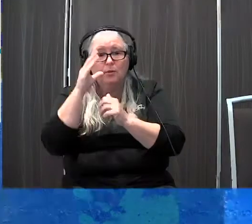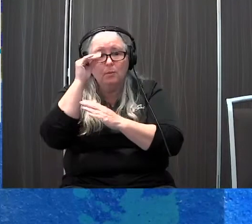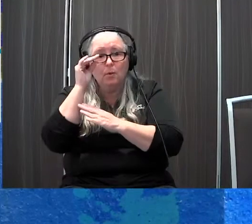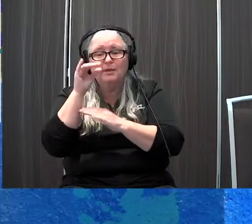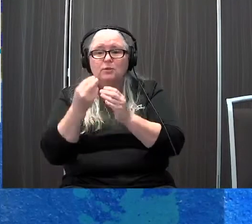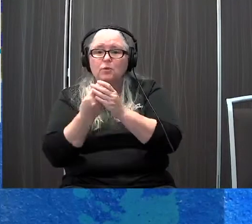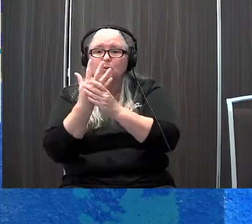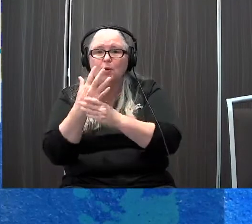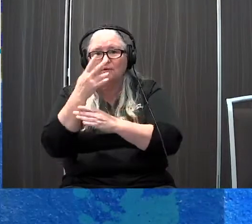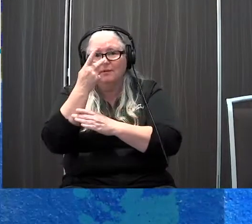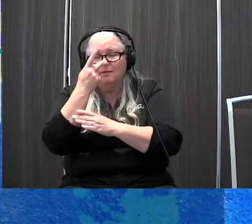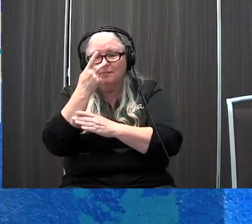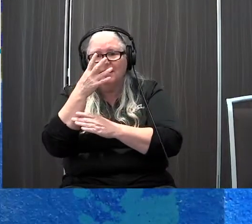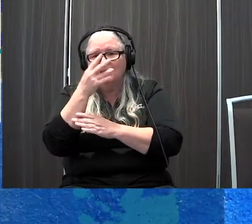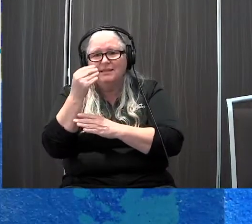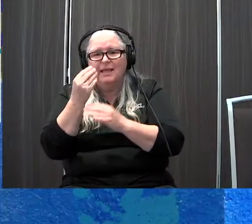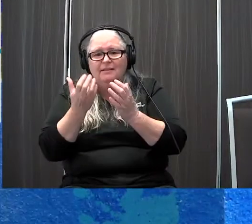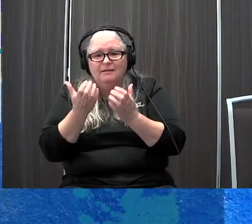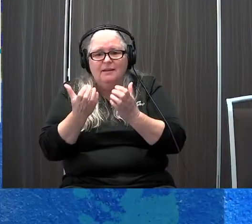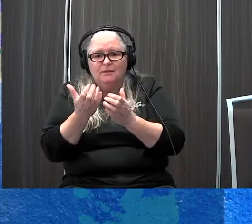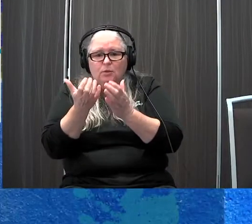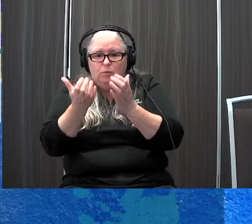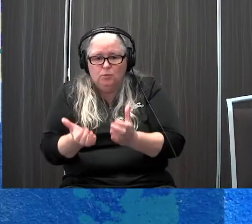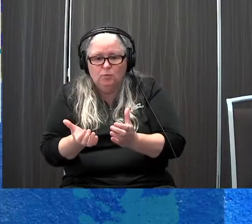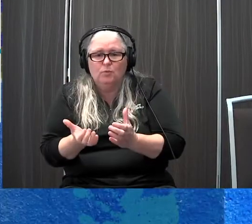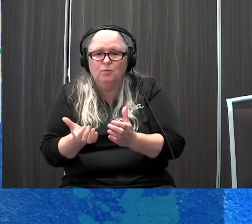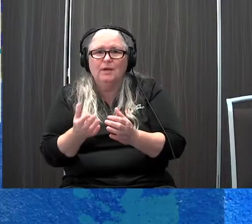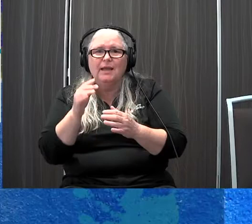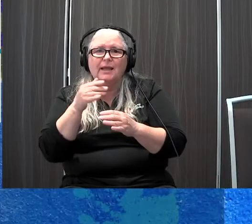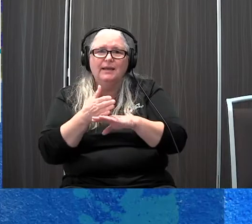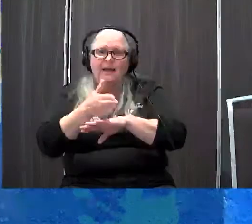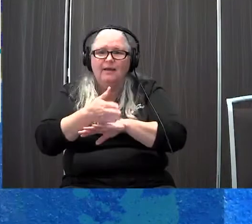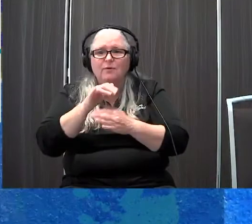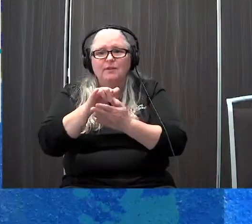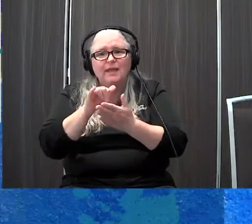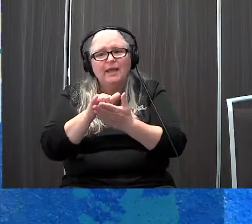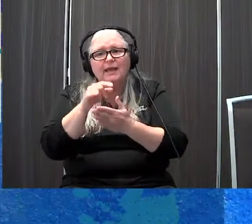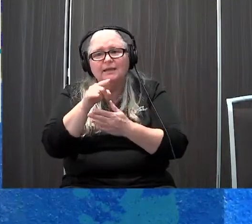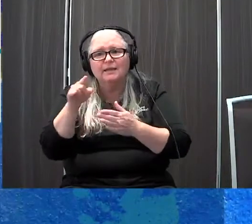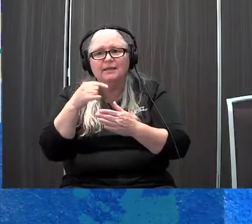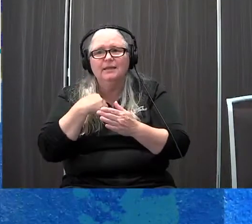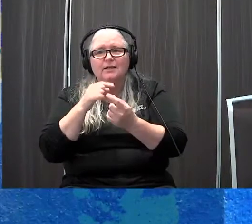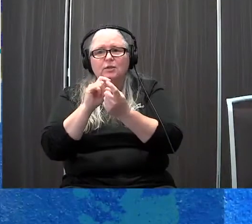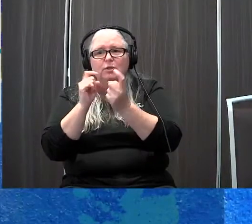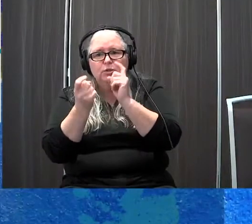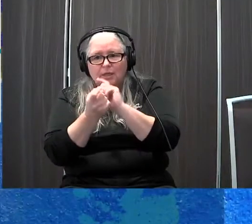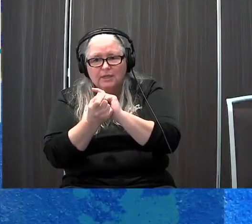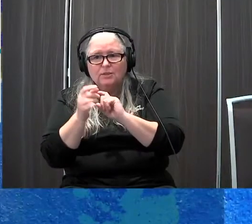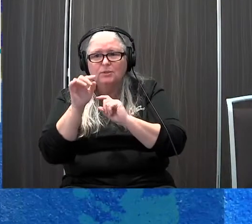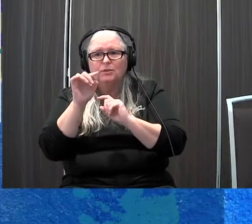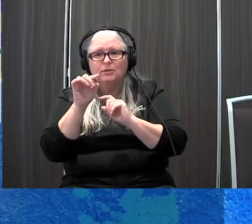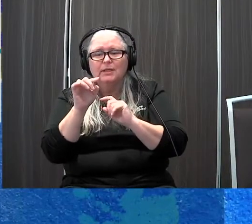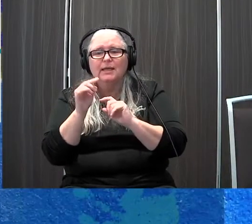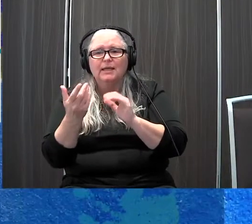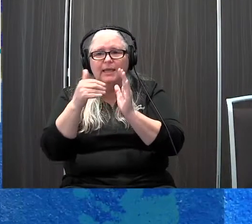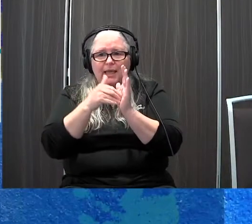of the testicles. After that, things tend to be quiescent, and then sex hormones kick in again at